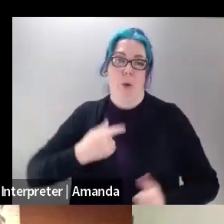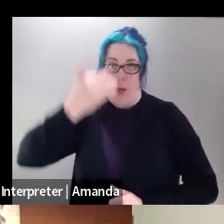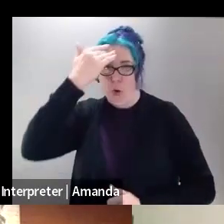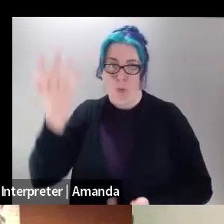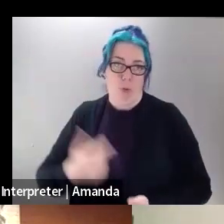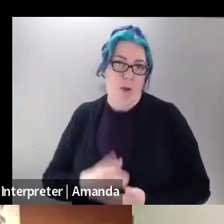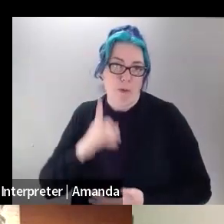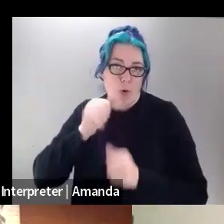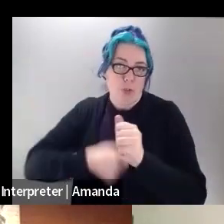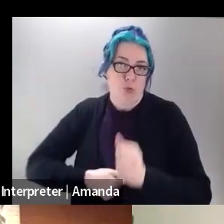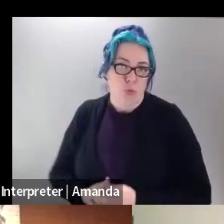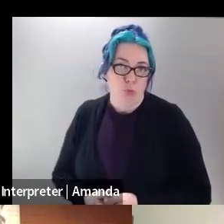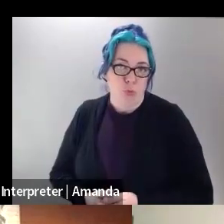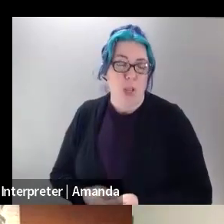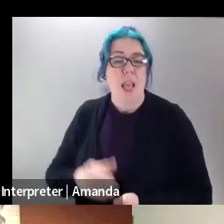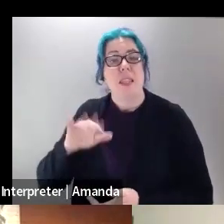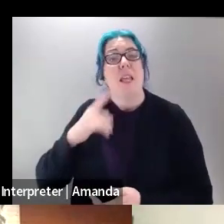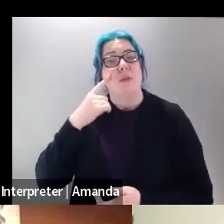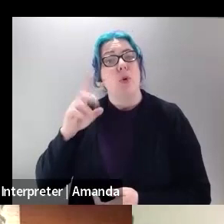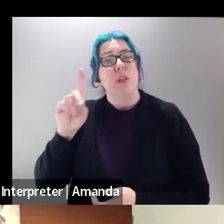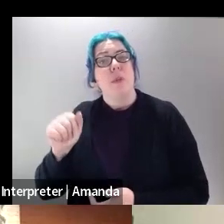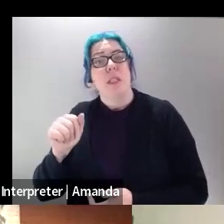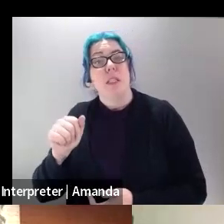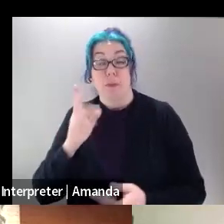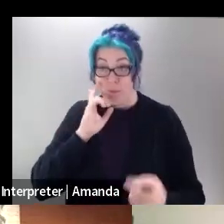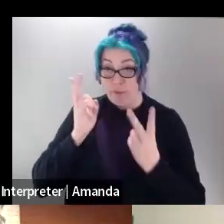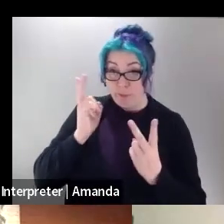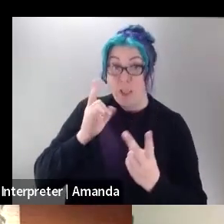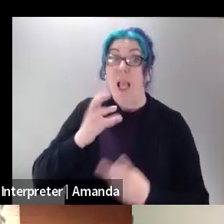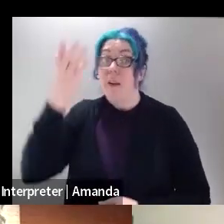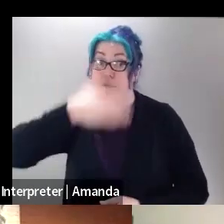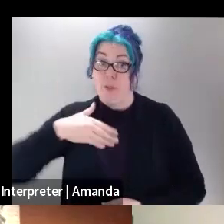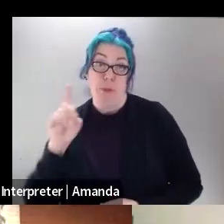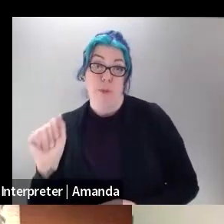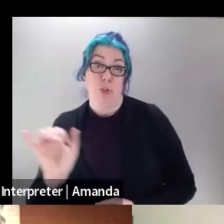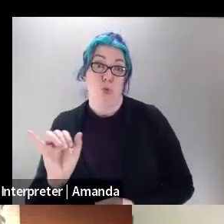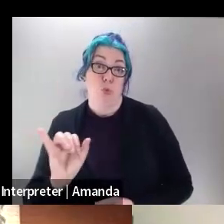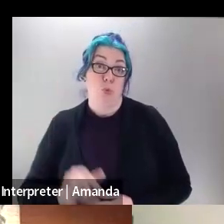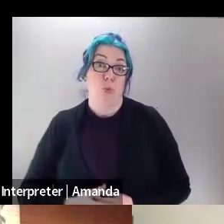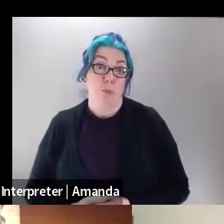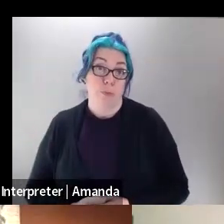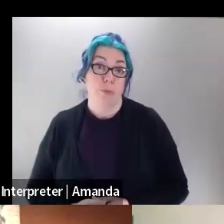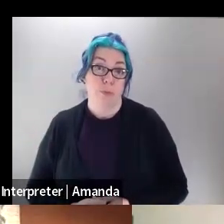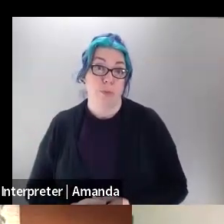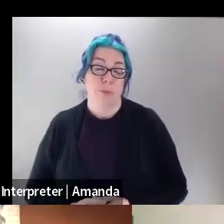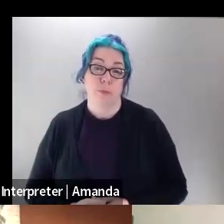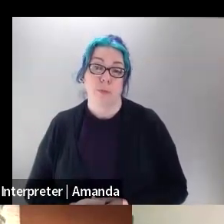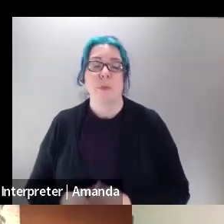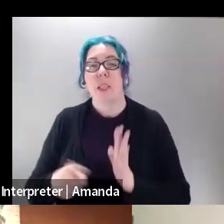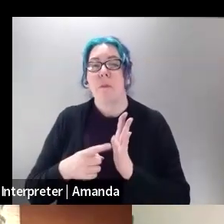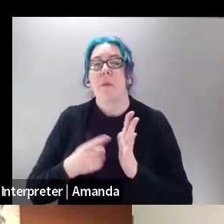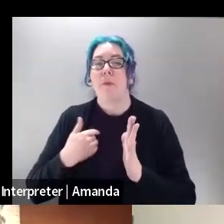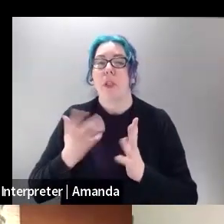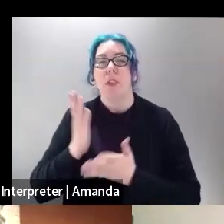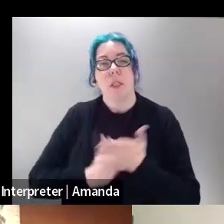for both the visible and invisible disabilities. There's kind of like the general broad strokey thing, and then